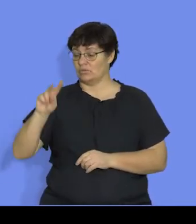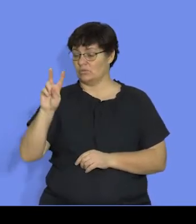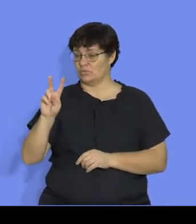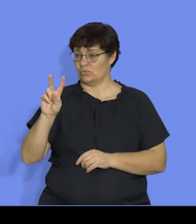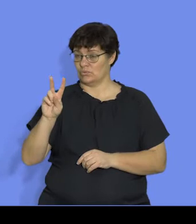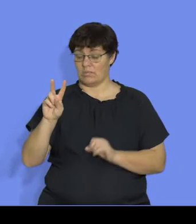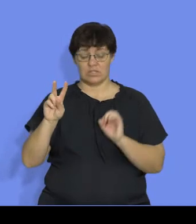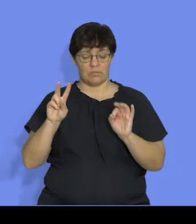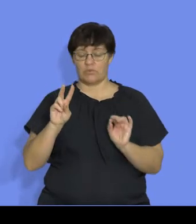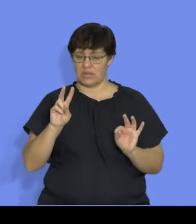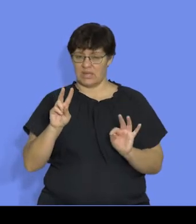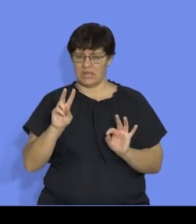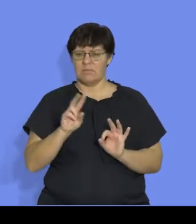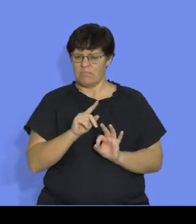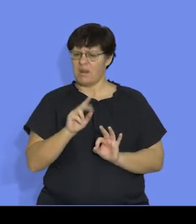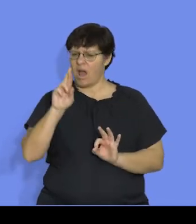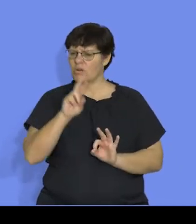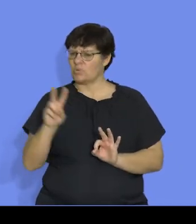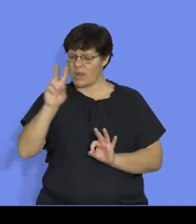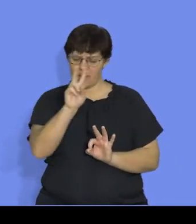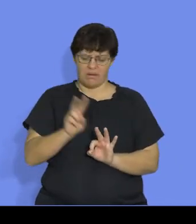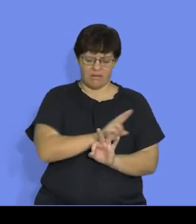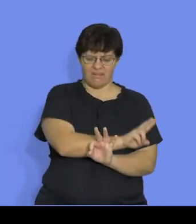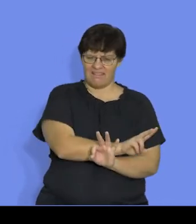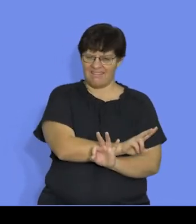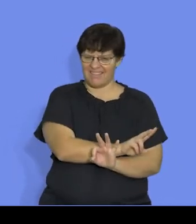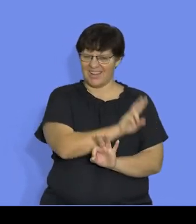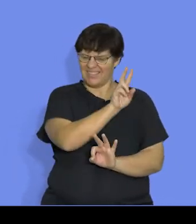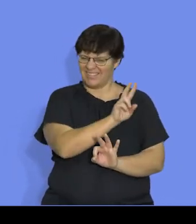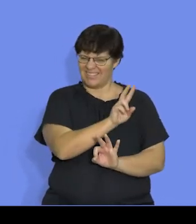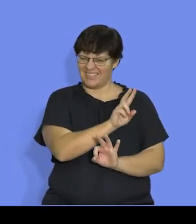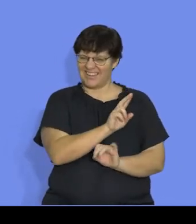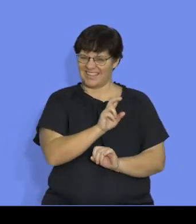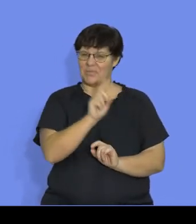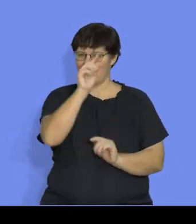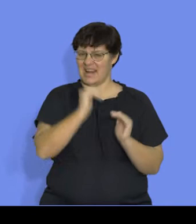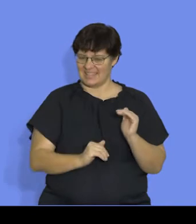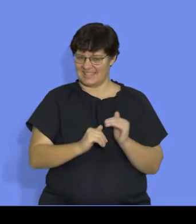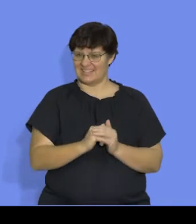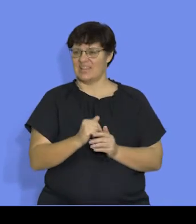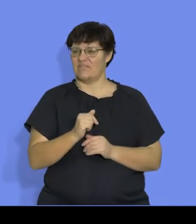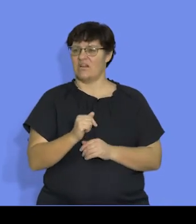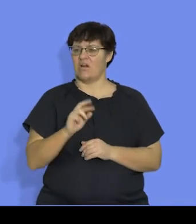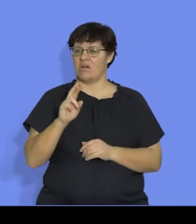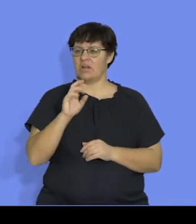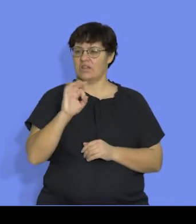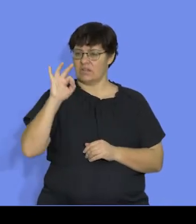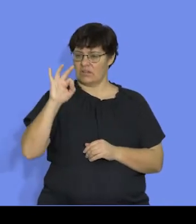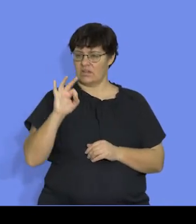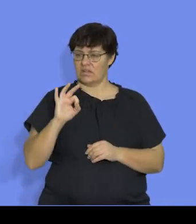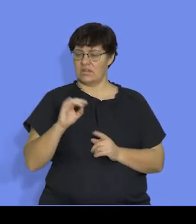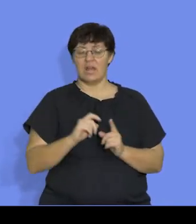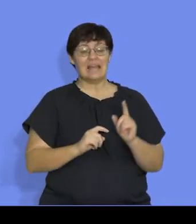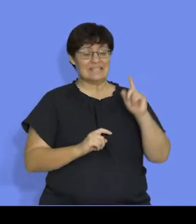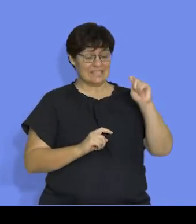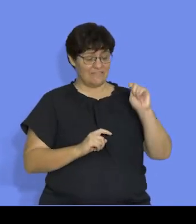term 3, R was squared, and that is 1 less than the term value. For T4, we had R cubed,